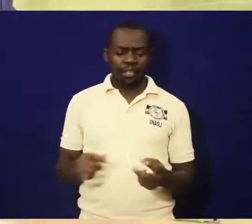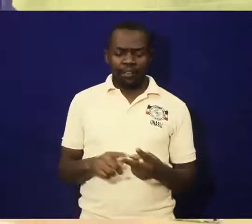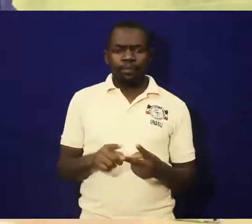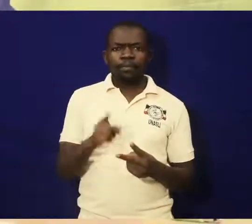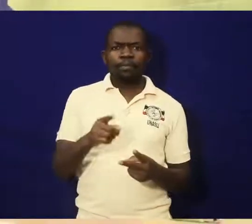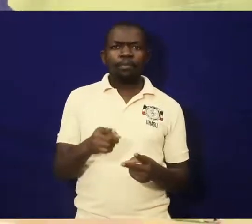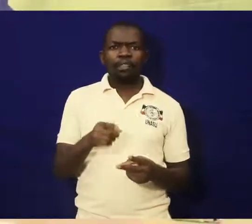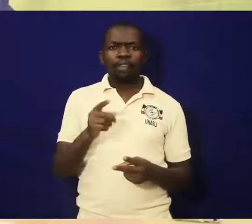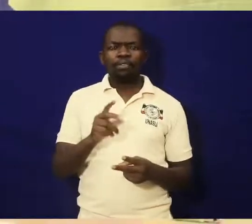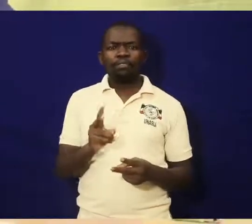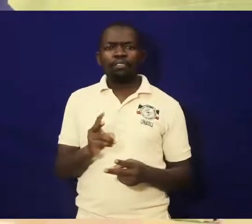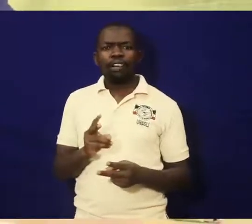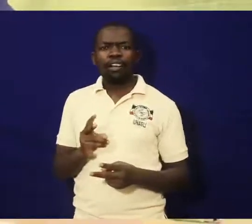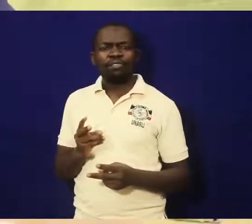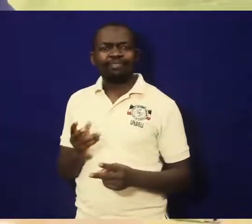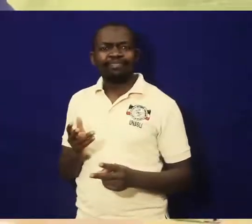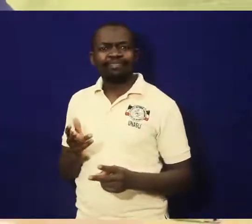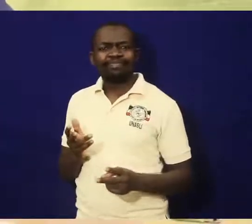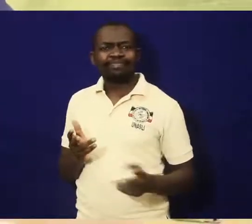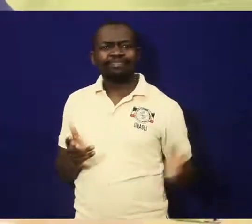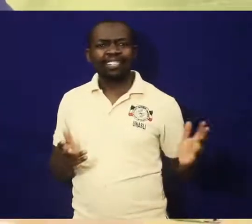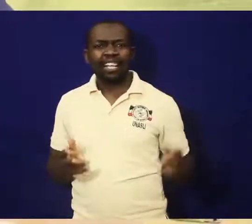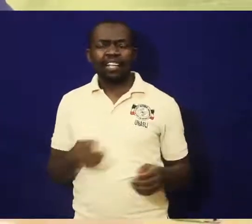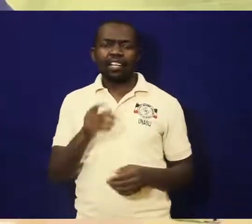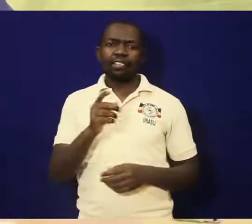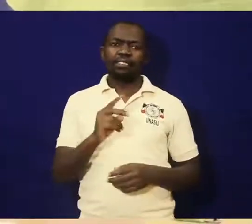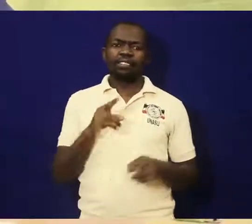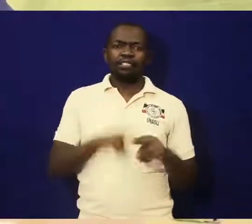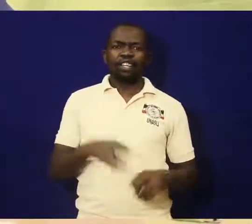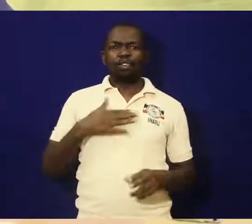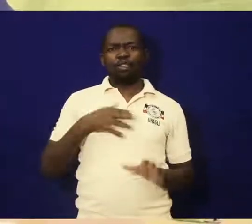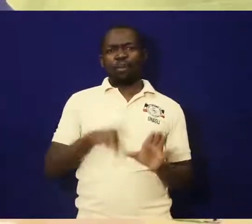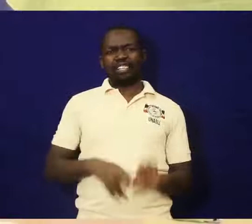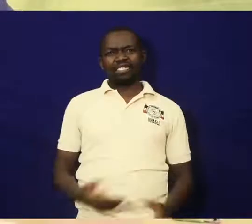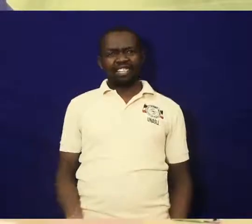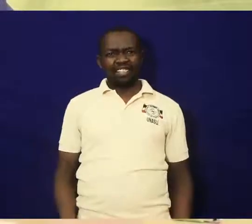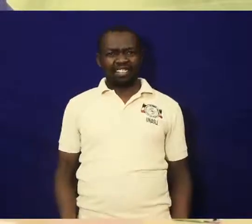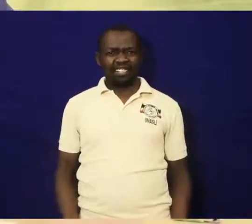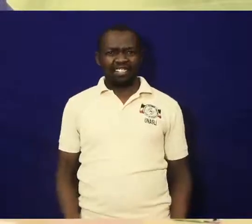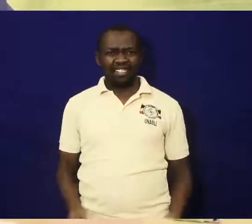"Why did you spank your friend?" She sat on my chair.